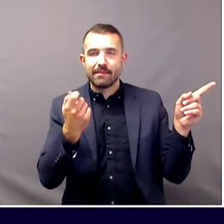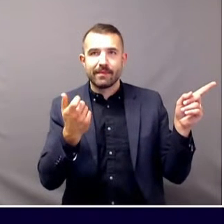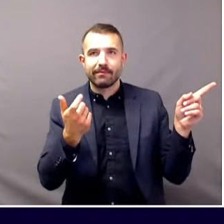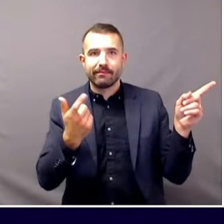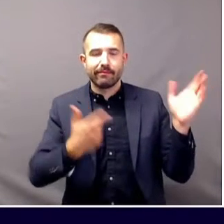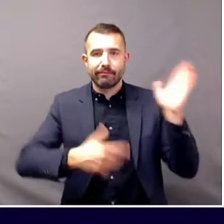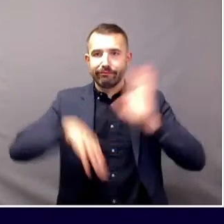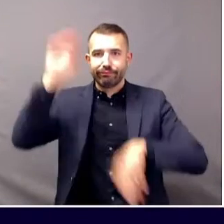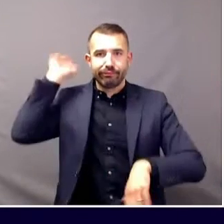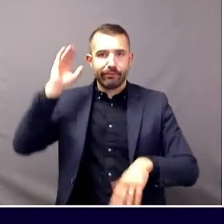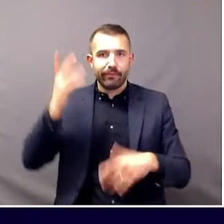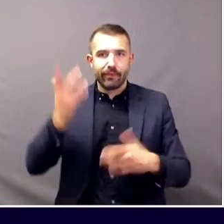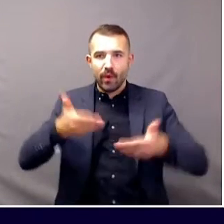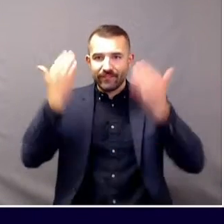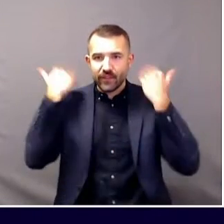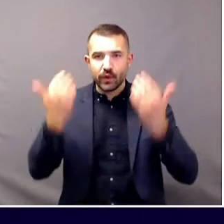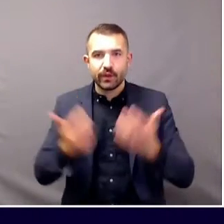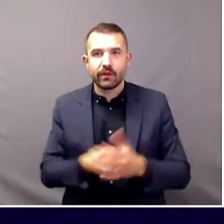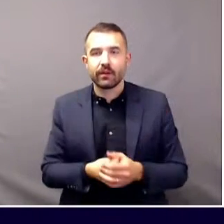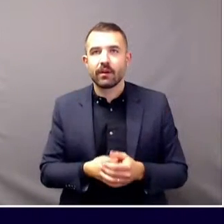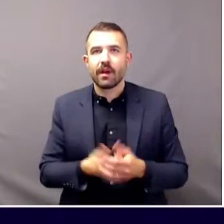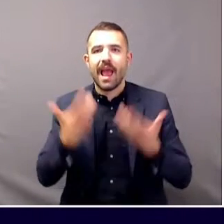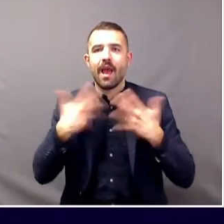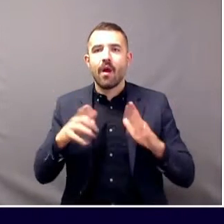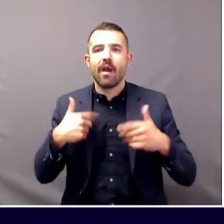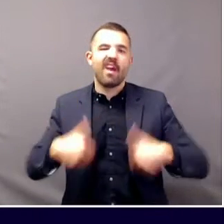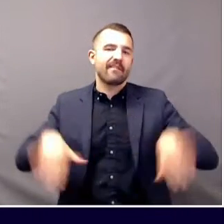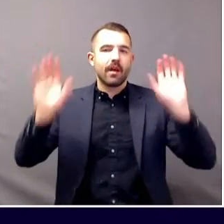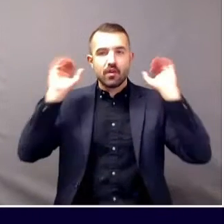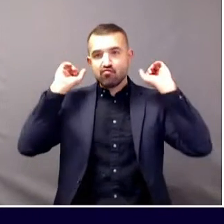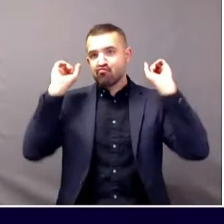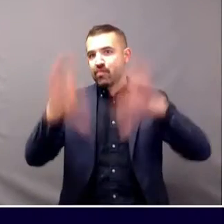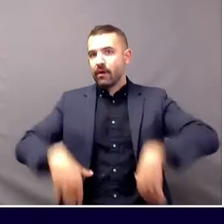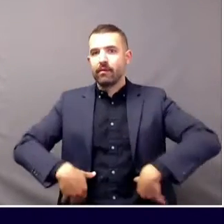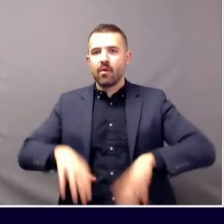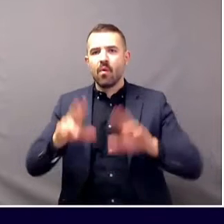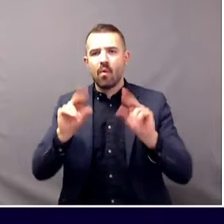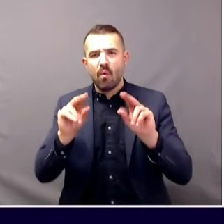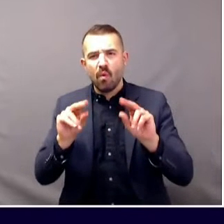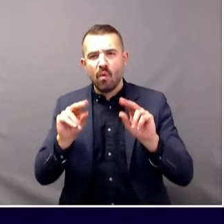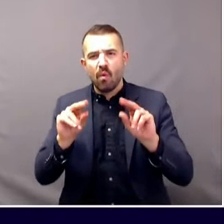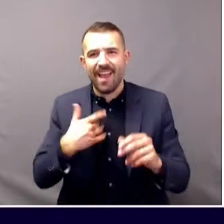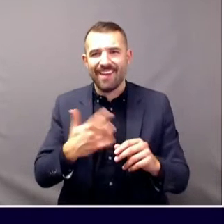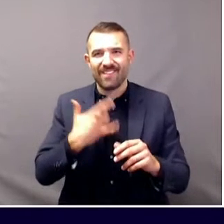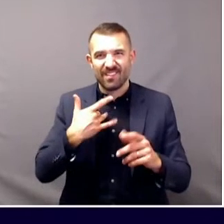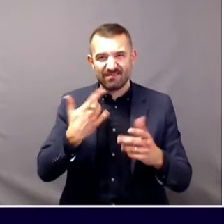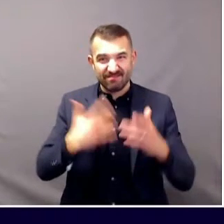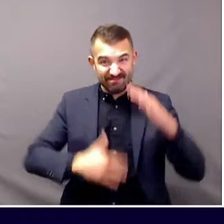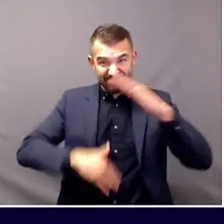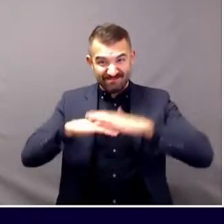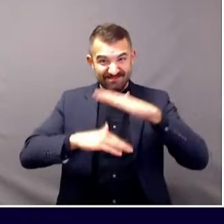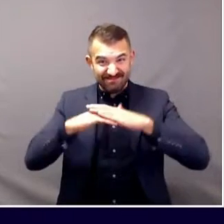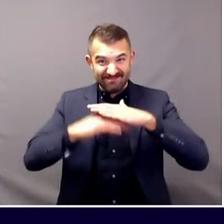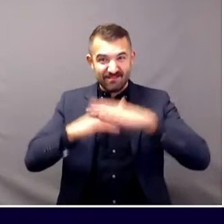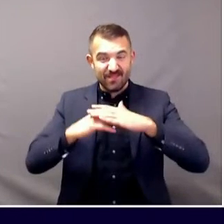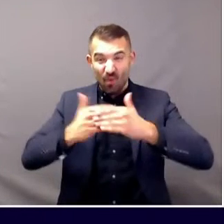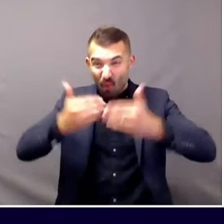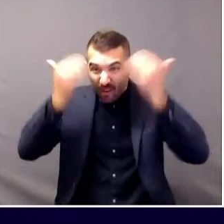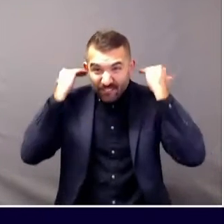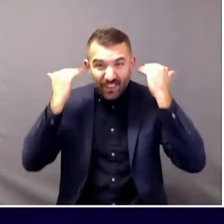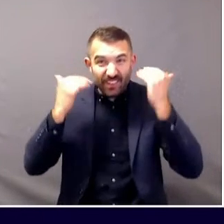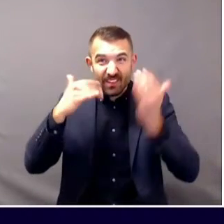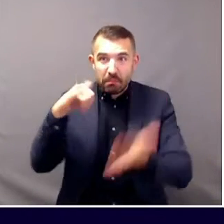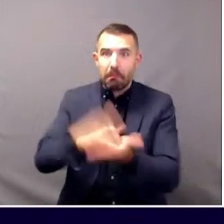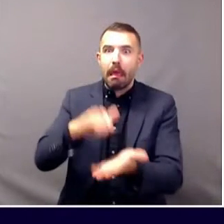point does it become just not feasible to do effective contact tracing? Do you have a ceiling, or is it really dependent on a lot of